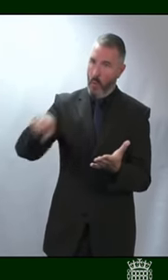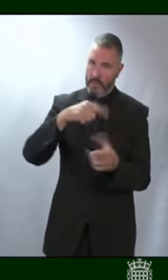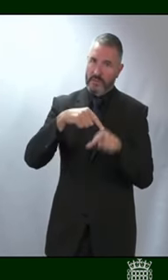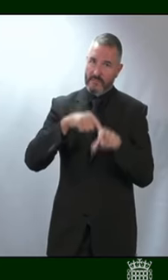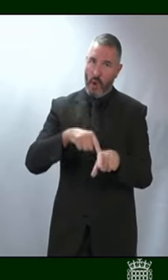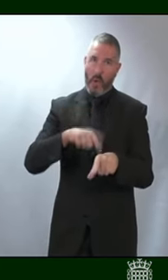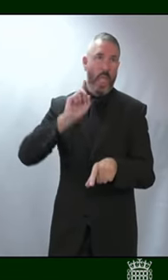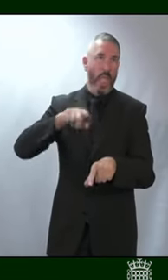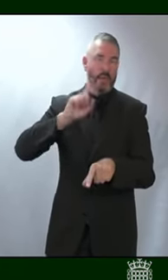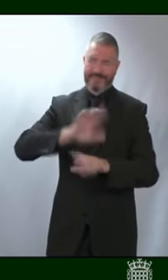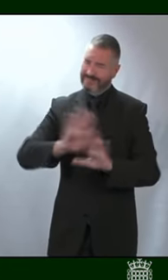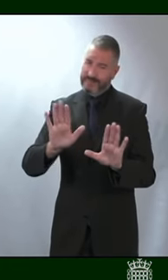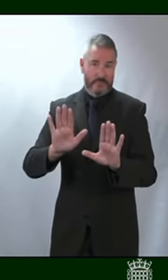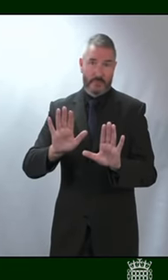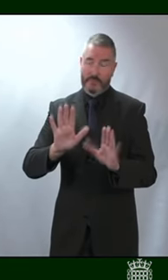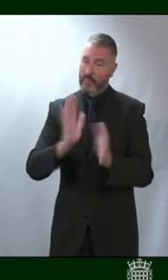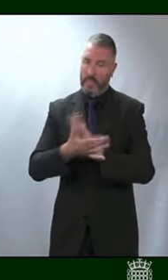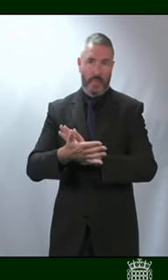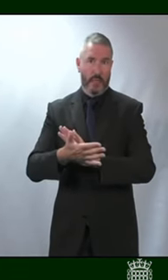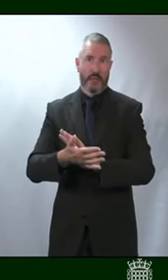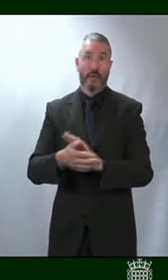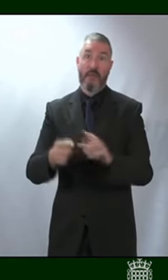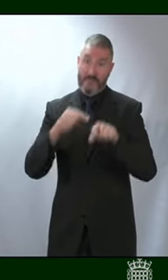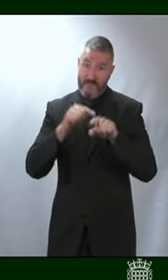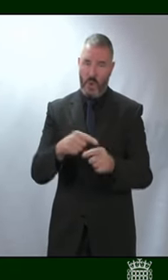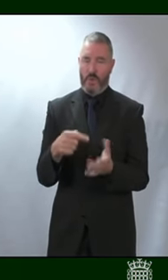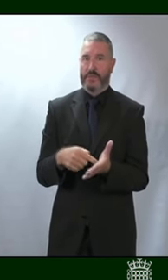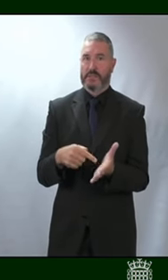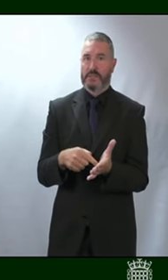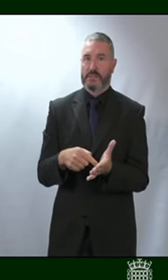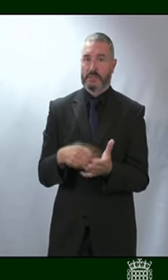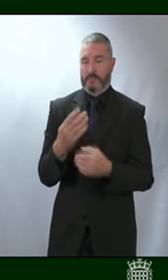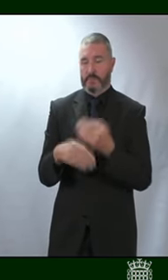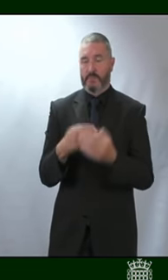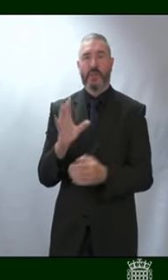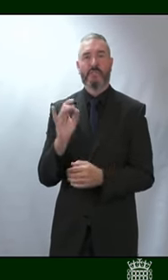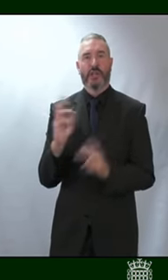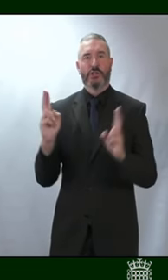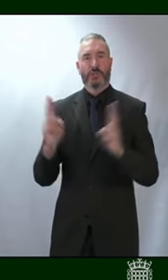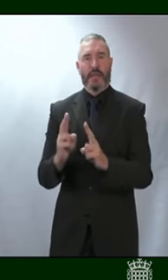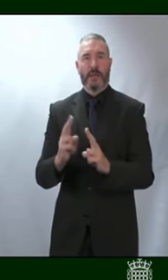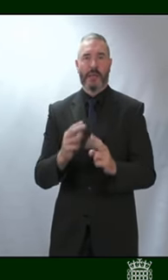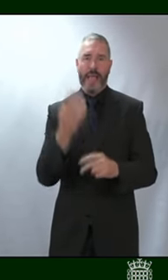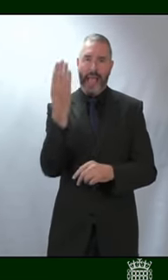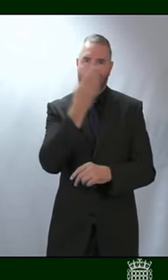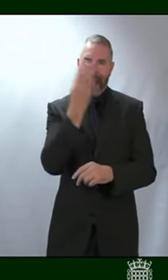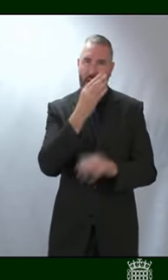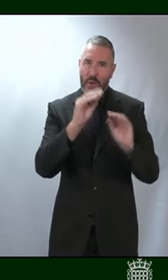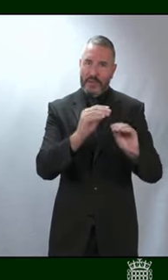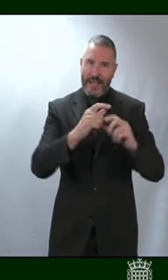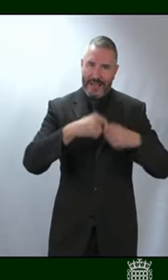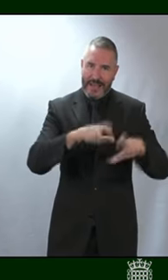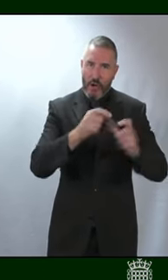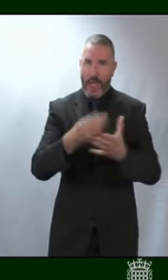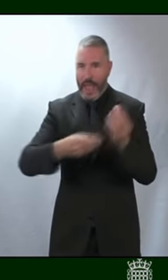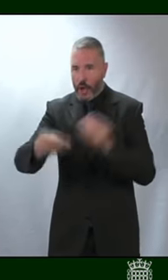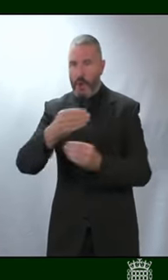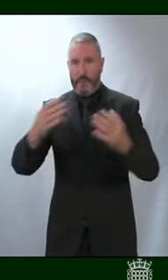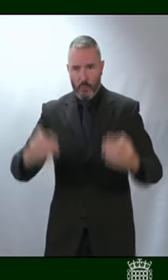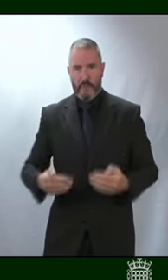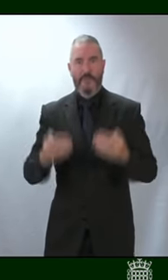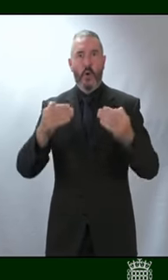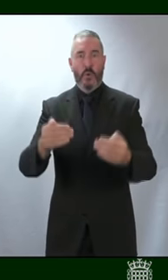follow the package that we've set out, keep that virus down, but also enable education to continue and our economy to go forward.